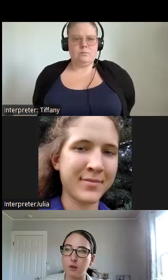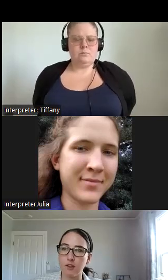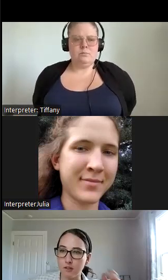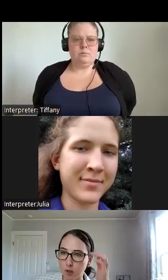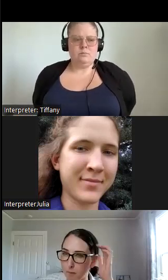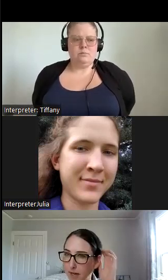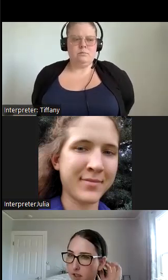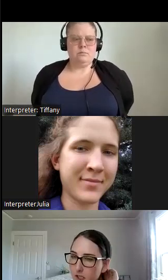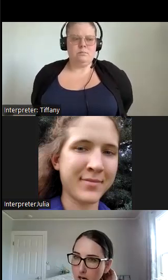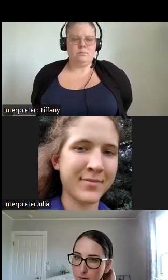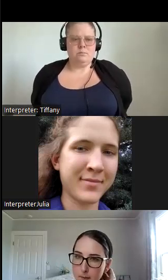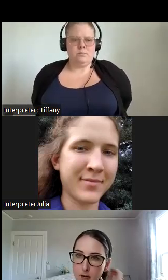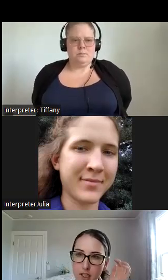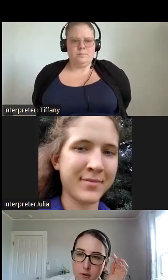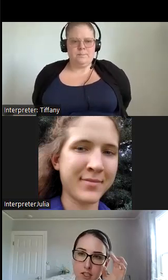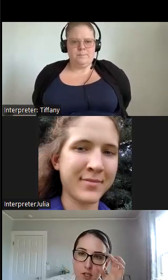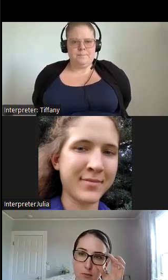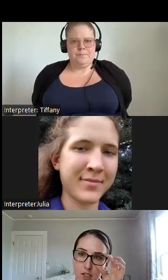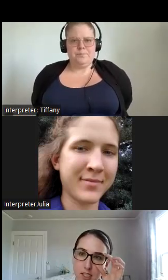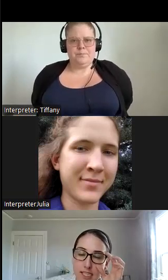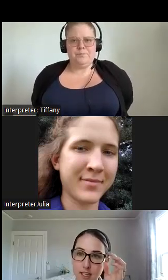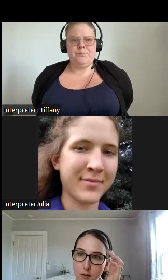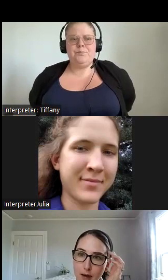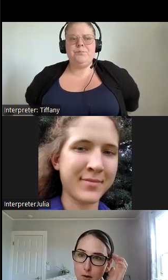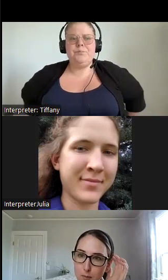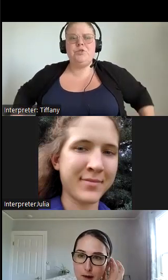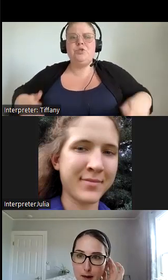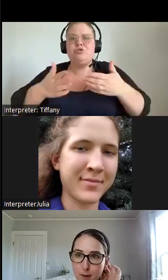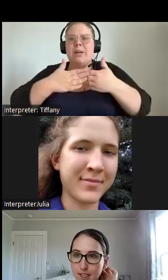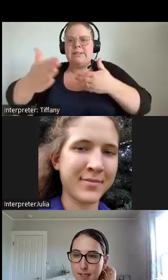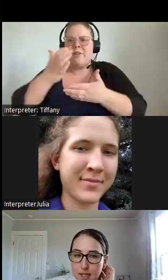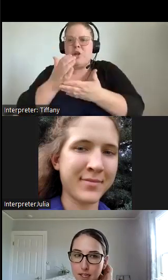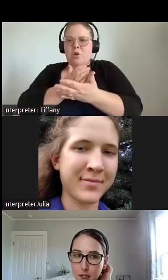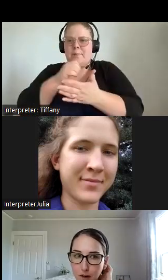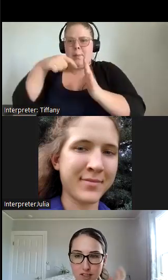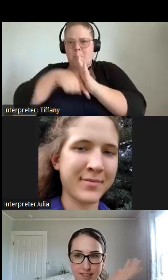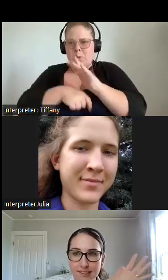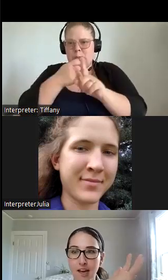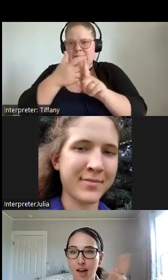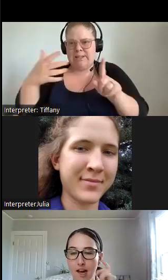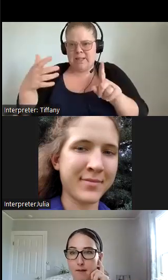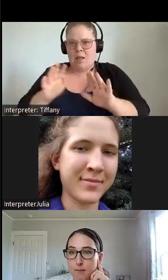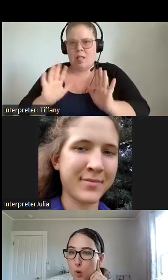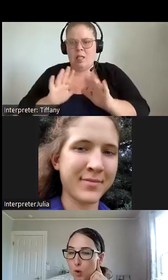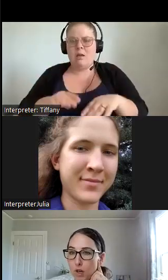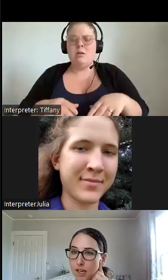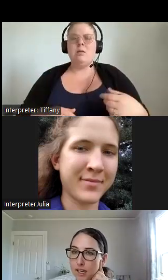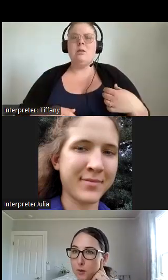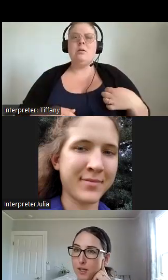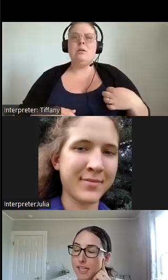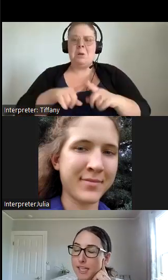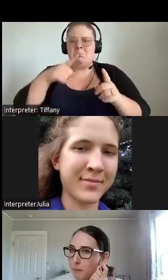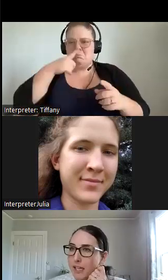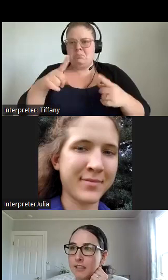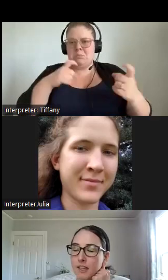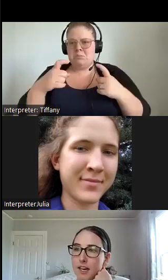Okay, so the remainder of the chapter, I'm not going to go into too much detail about, but I'm happy to accept any questions, or if you